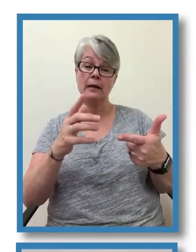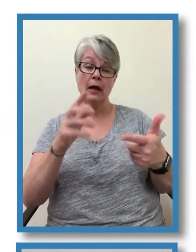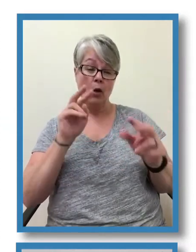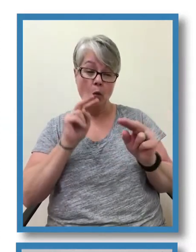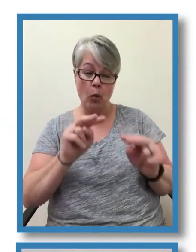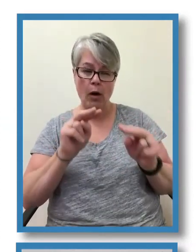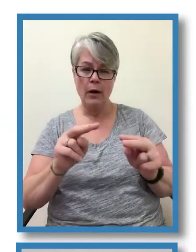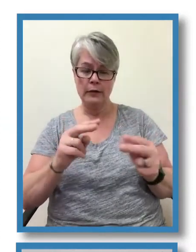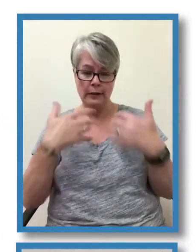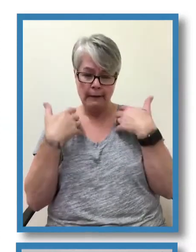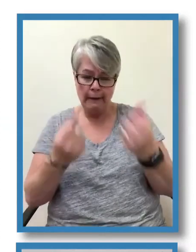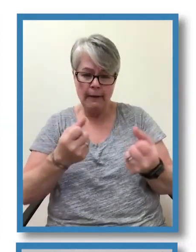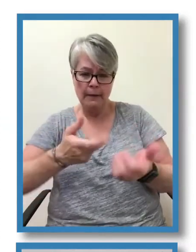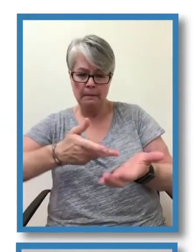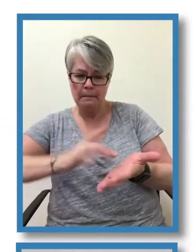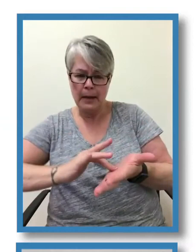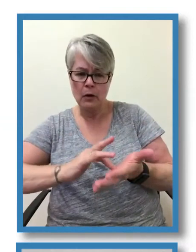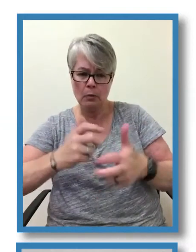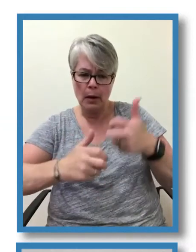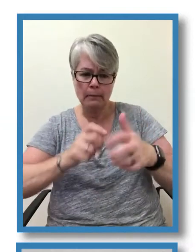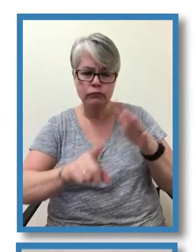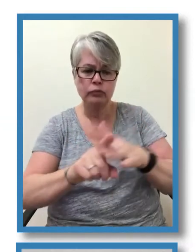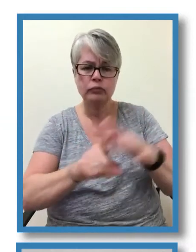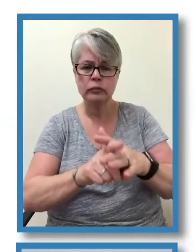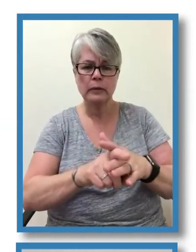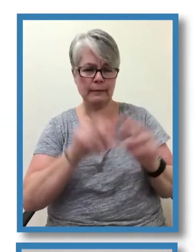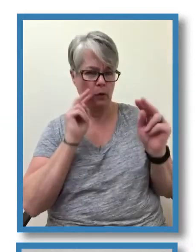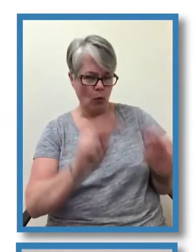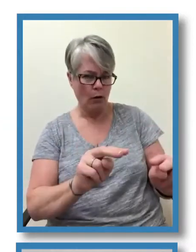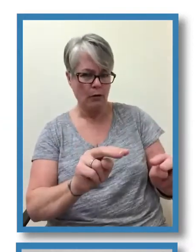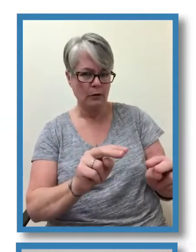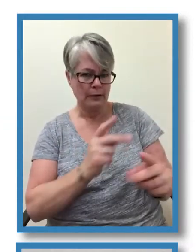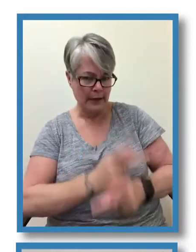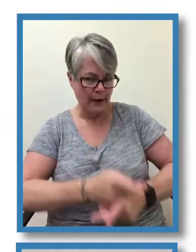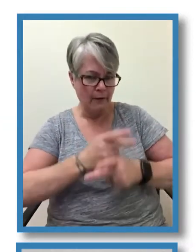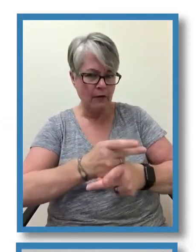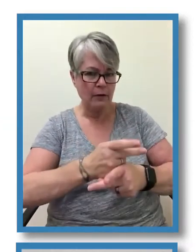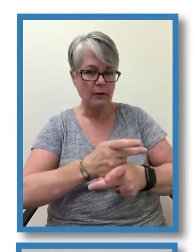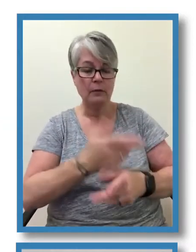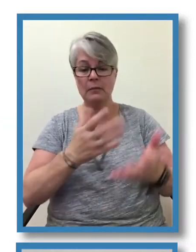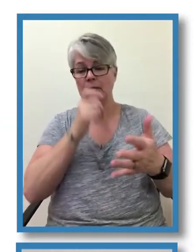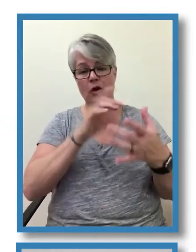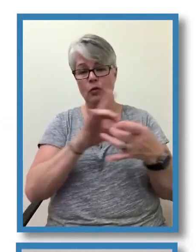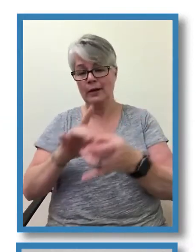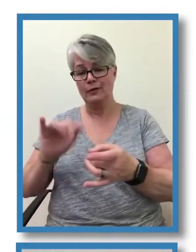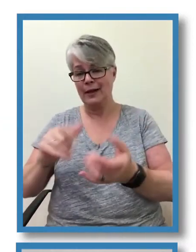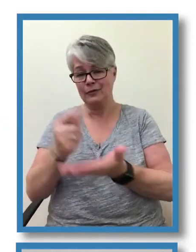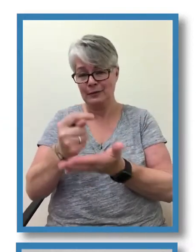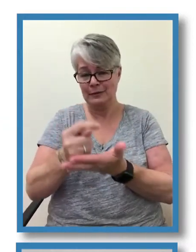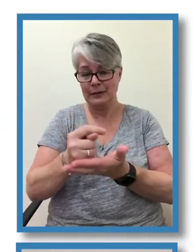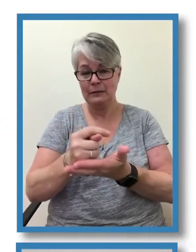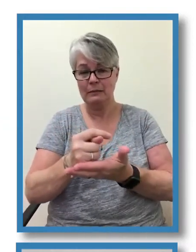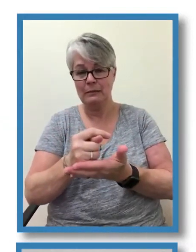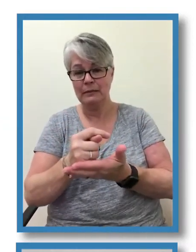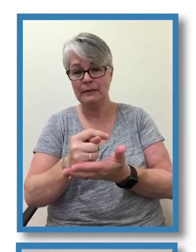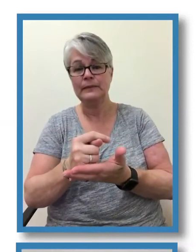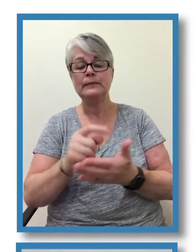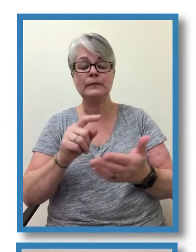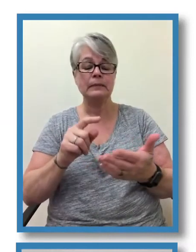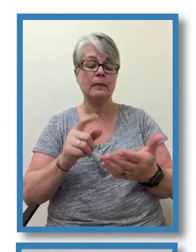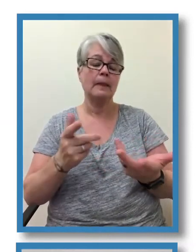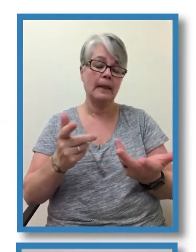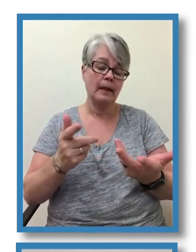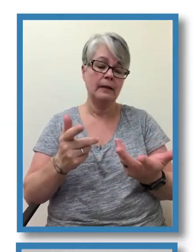the specialist and they get addressed. You get stimulation and an interaction with a new group of people, referral to the community resources at the back